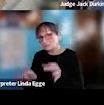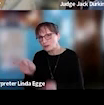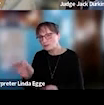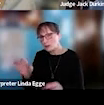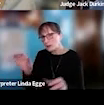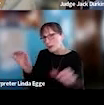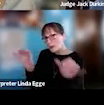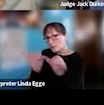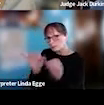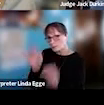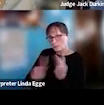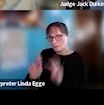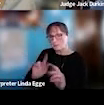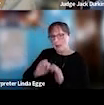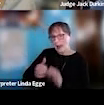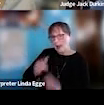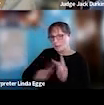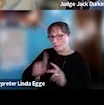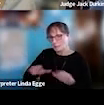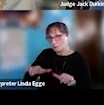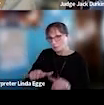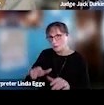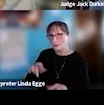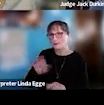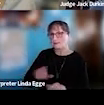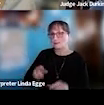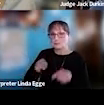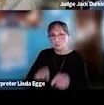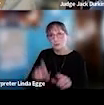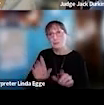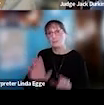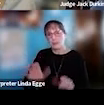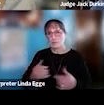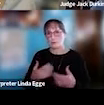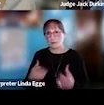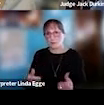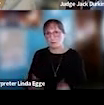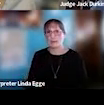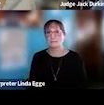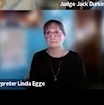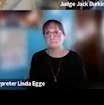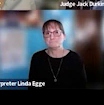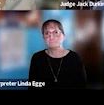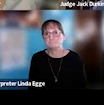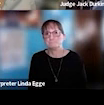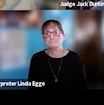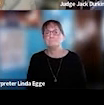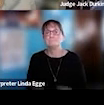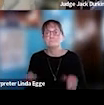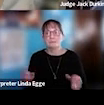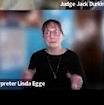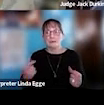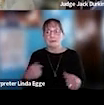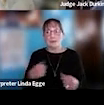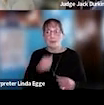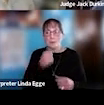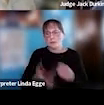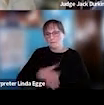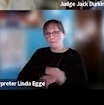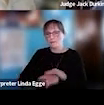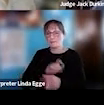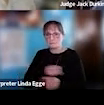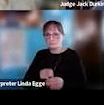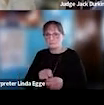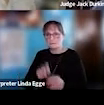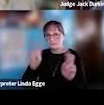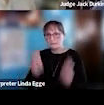people's, how people are doing in their recovery as they participate in drug court? So we have not covered this specific topic